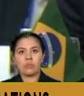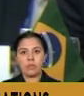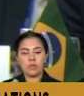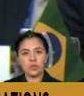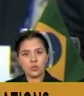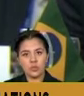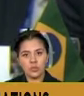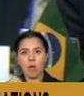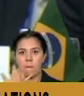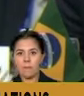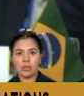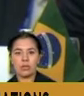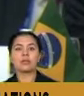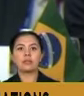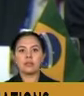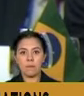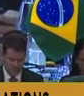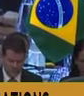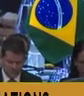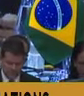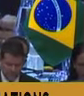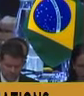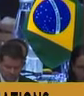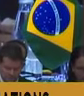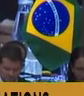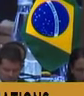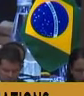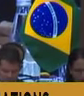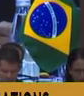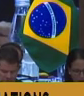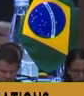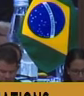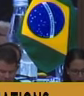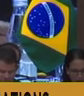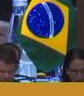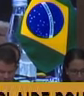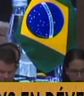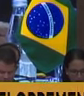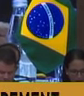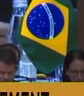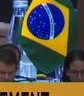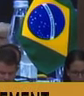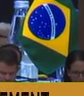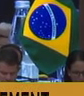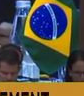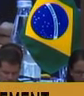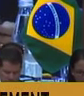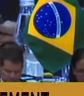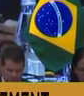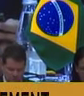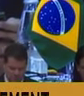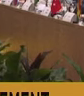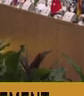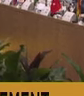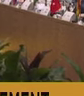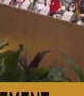global governance. The meeting of the G20's top diplomats comes as the world's conflicts